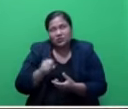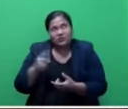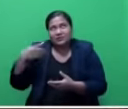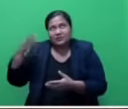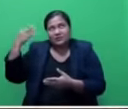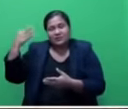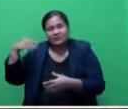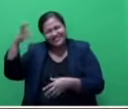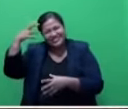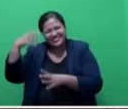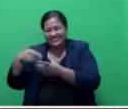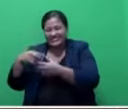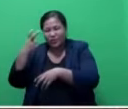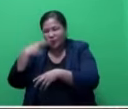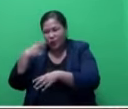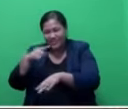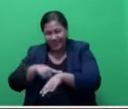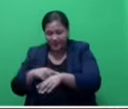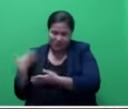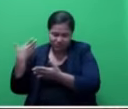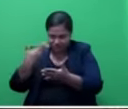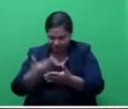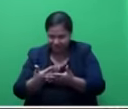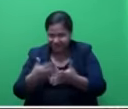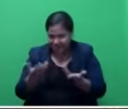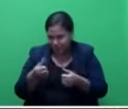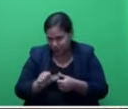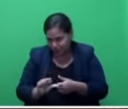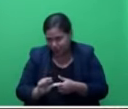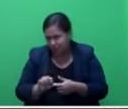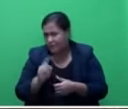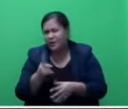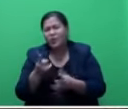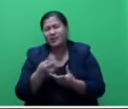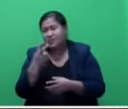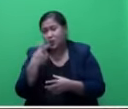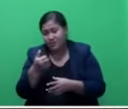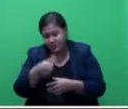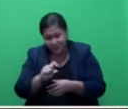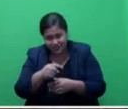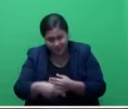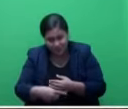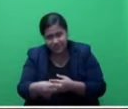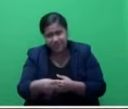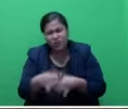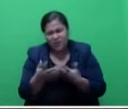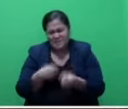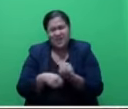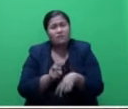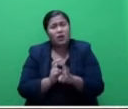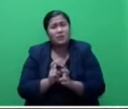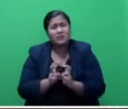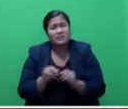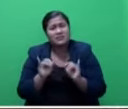which is now called the Crimes Act. One of the archaic provisions that still remain, Mr. Speaker, sir, and is becoming quite problematic now,